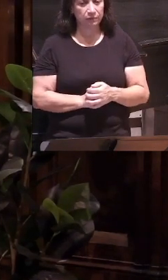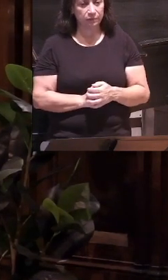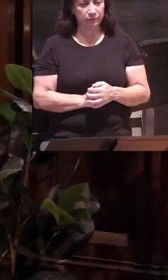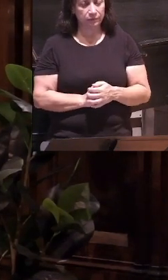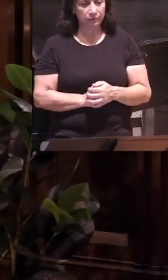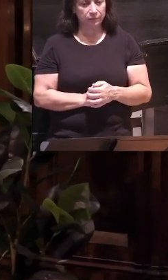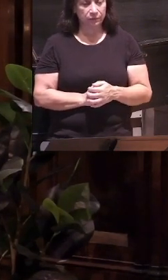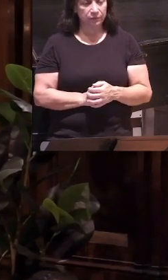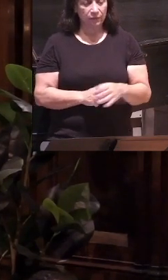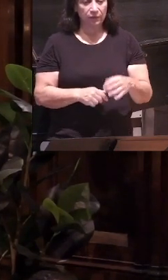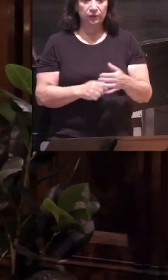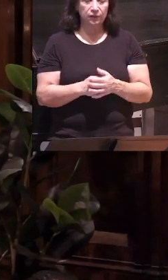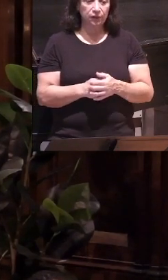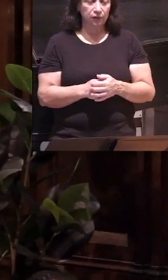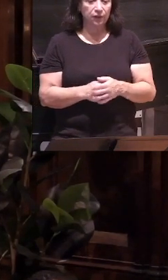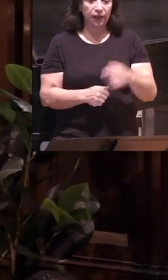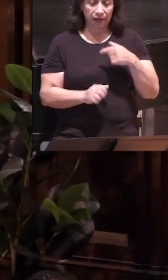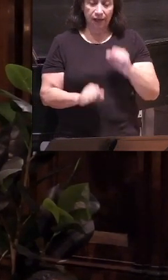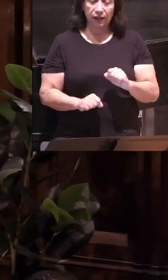And